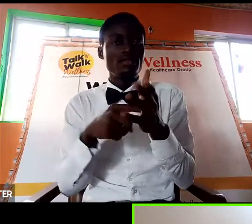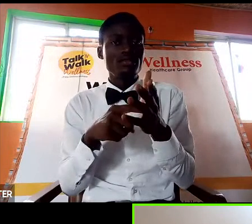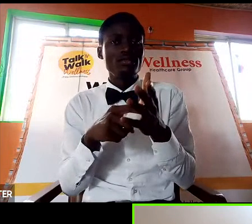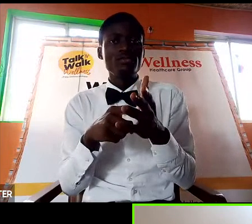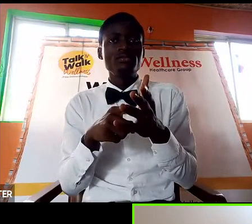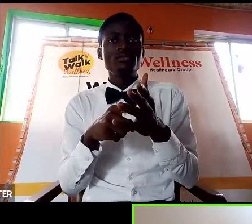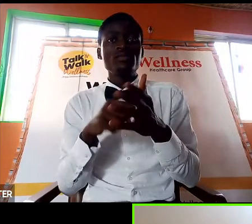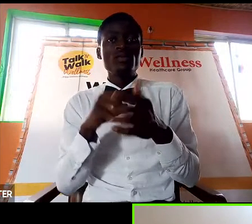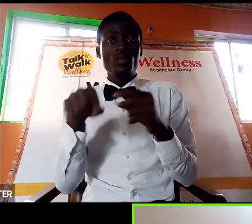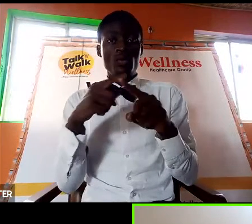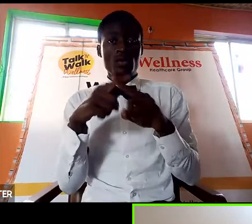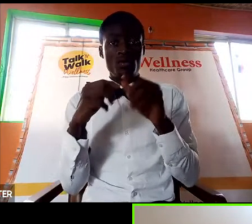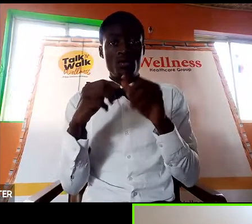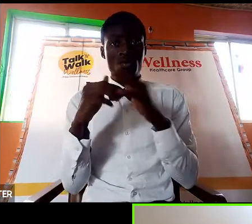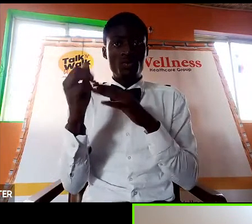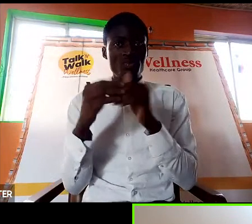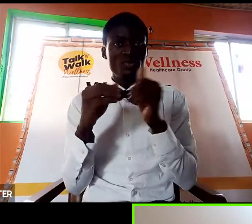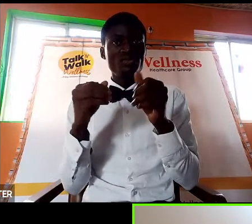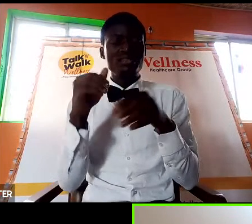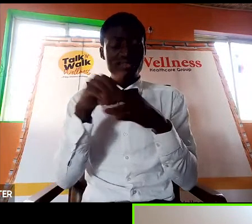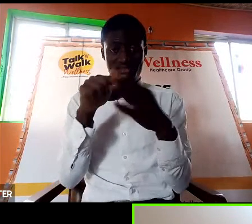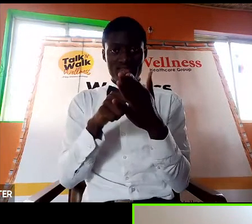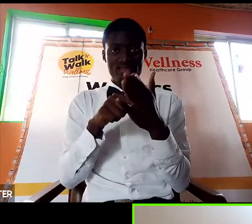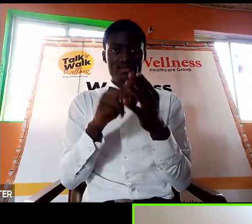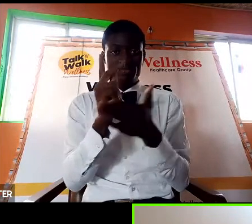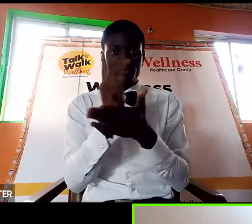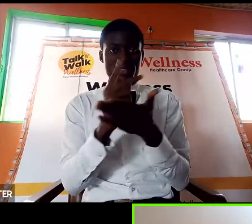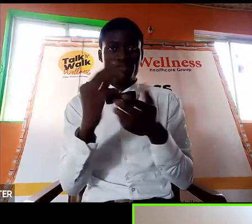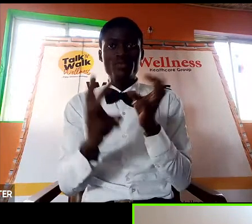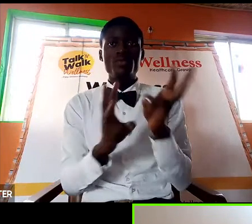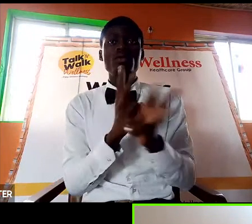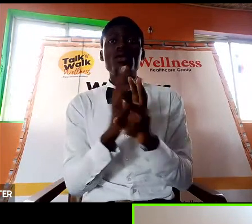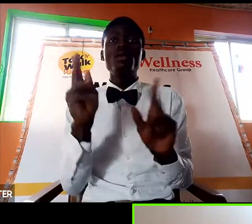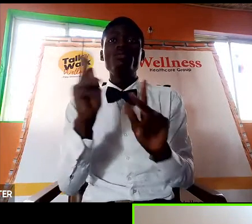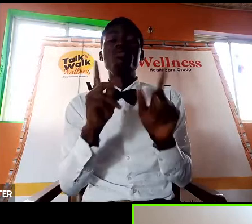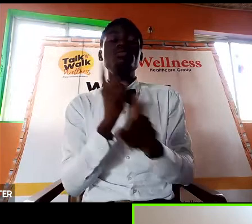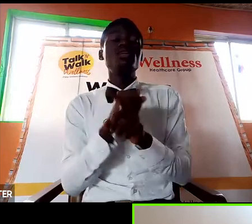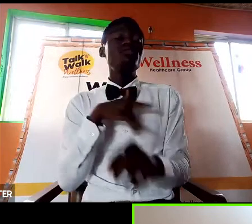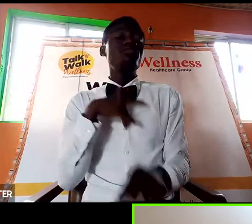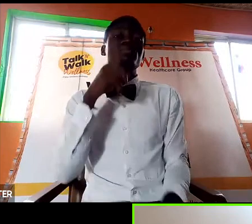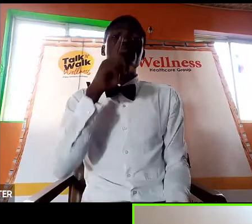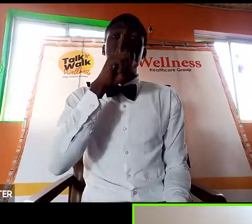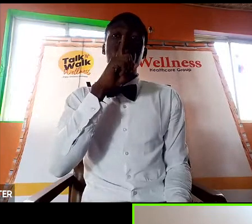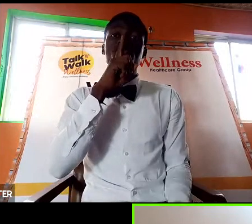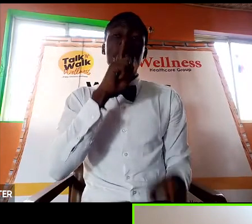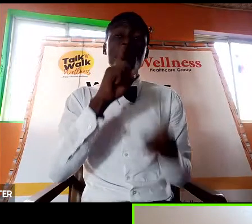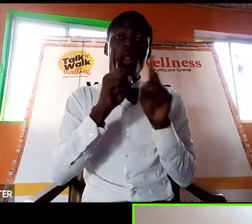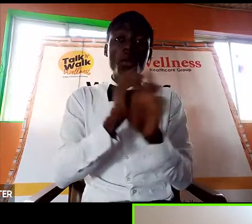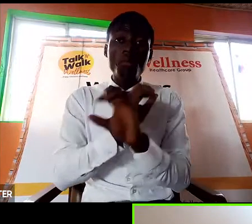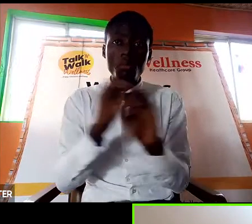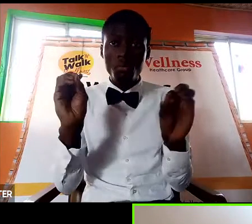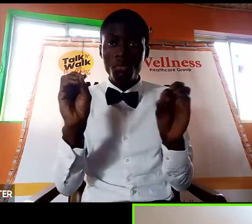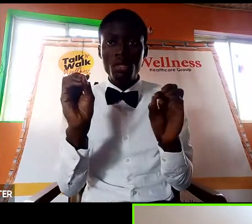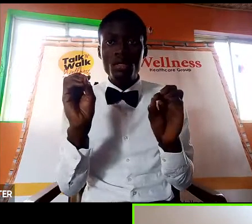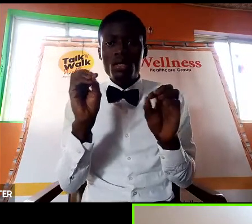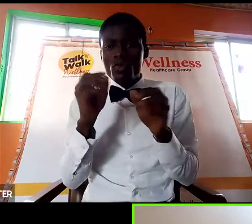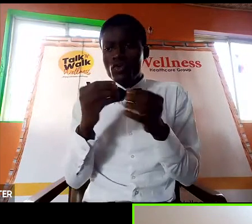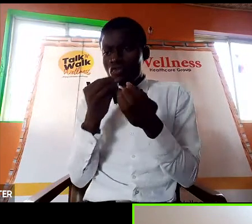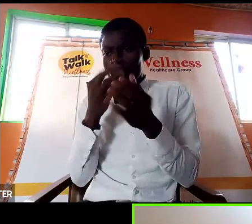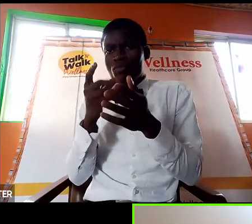part of the world because people will not talk. And I normally tell them that women actually have the capacity to enjoy sex more than men.